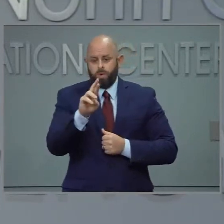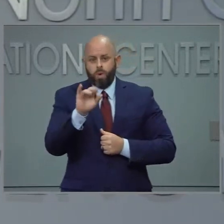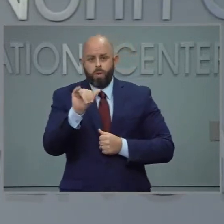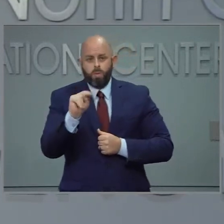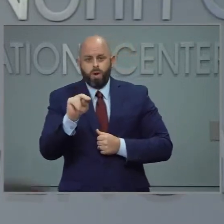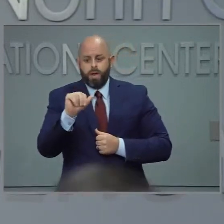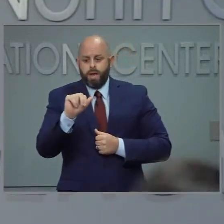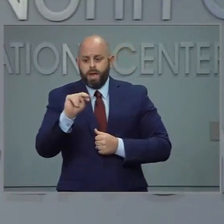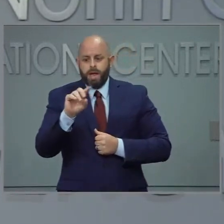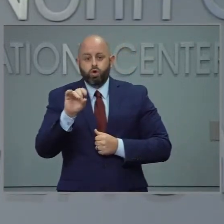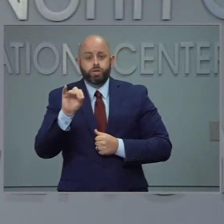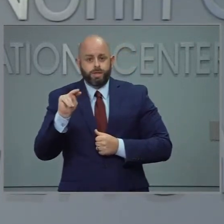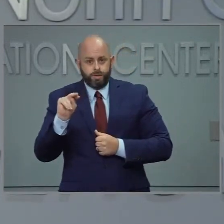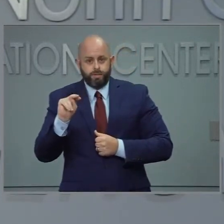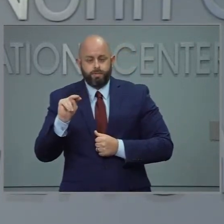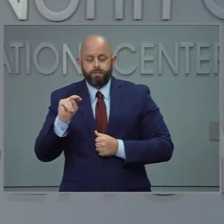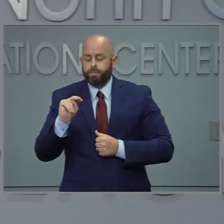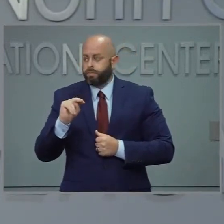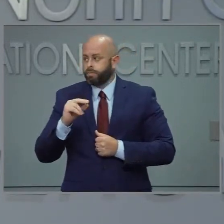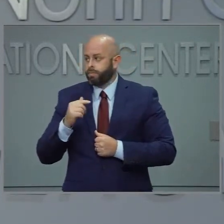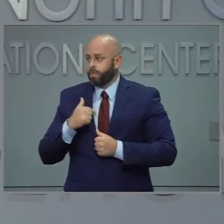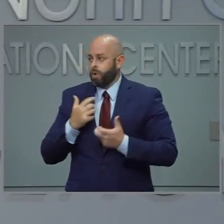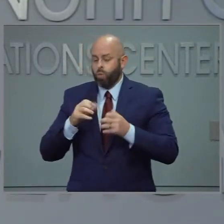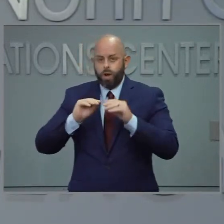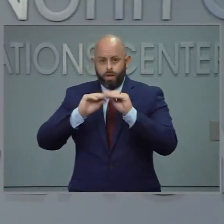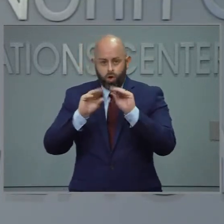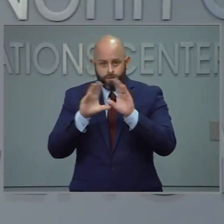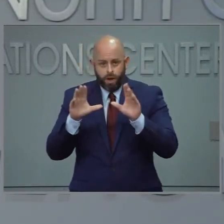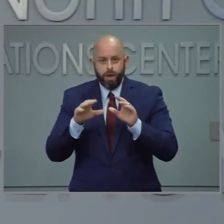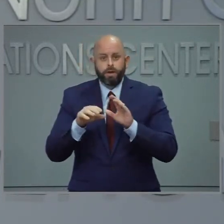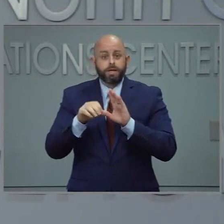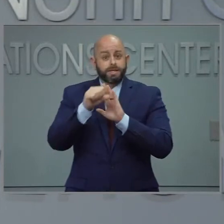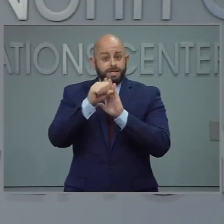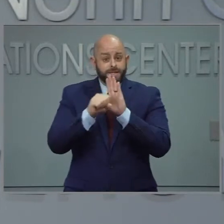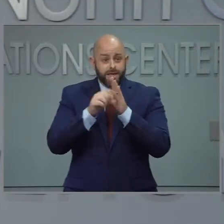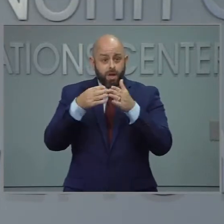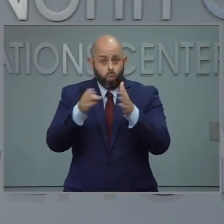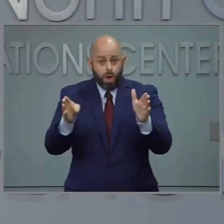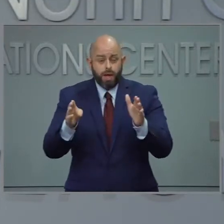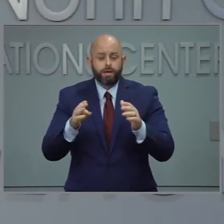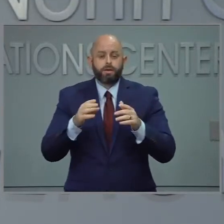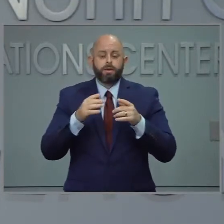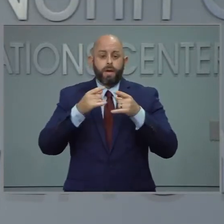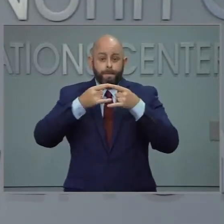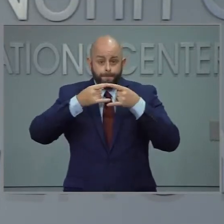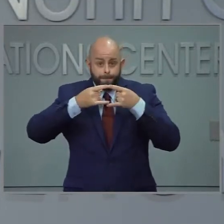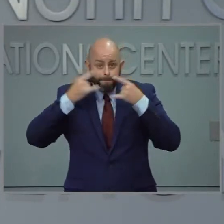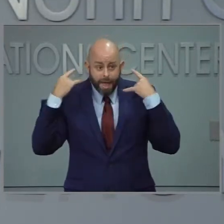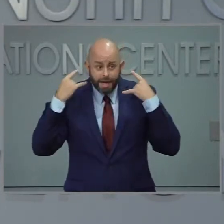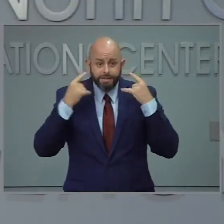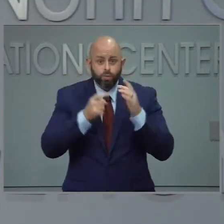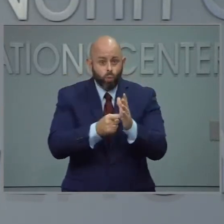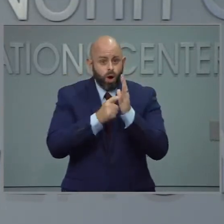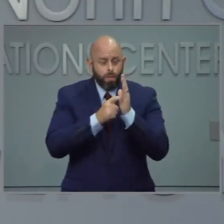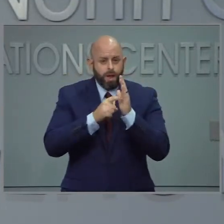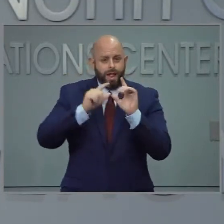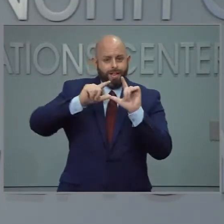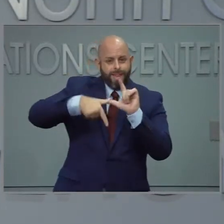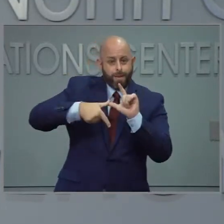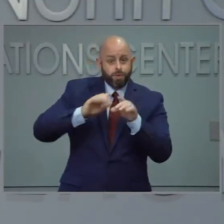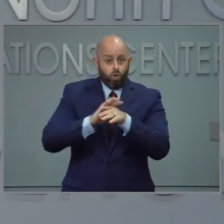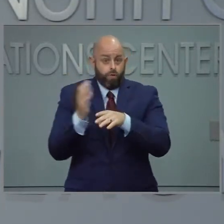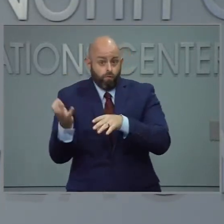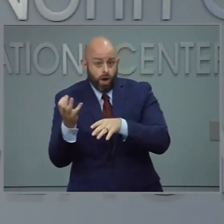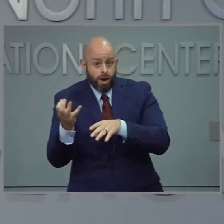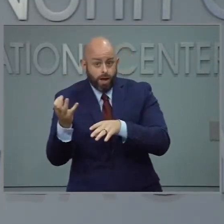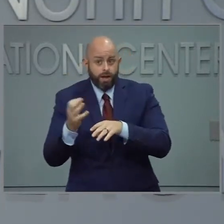DAP. I just wanted to clarify, is the statewide mask mandate lapsing on Friday? Yes, it